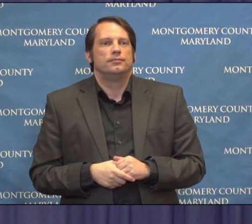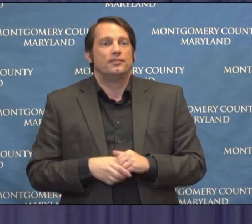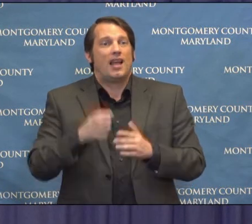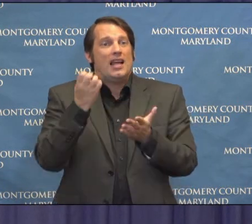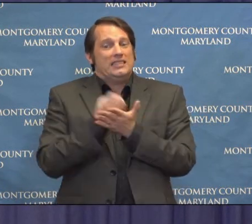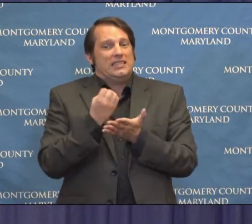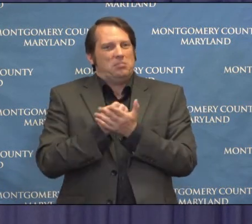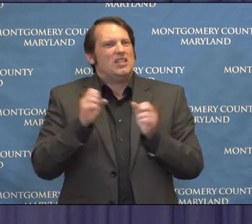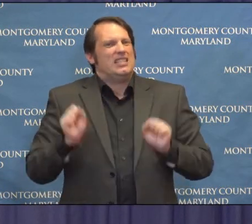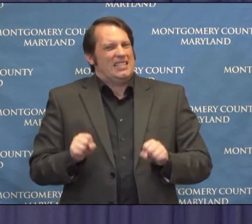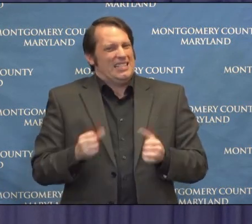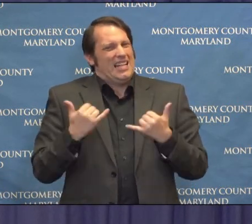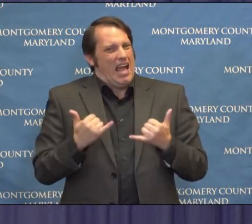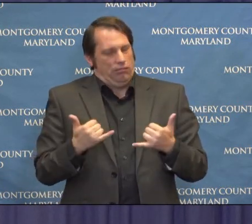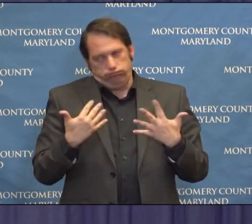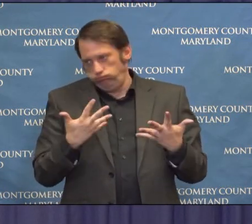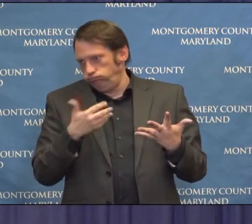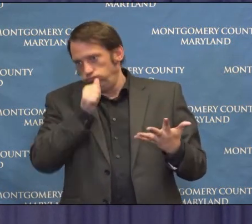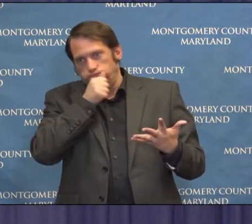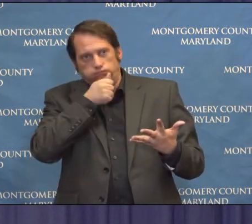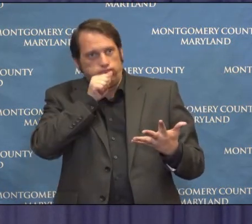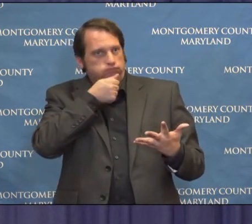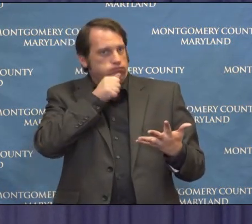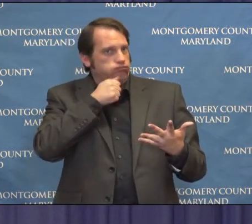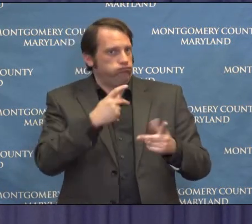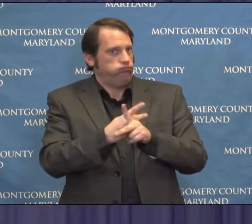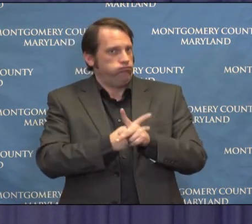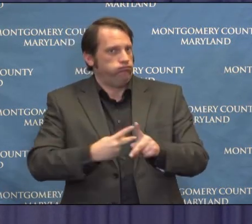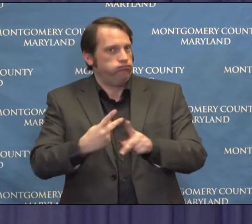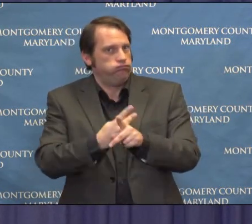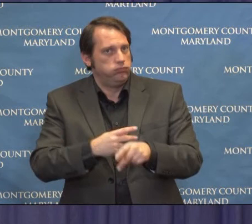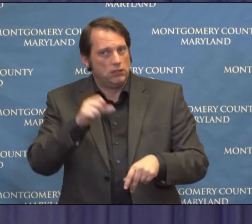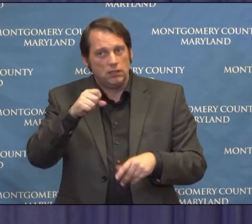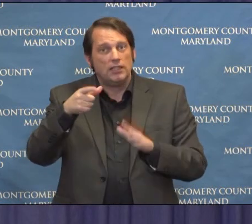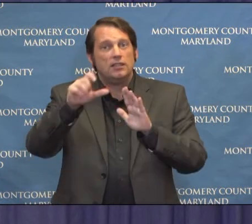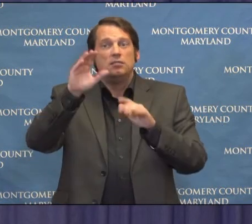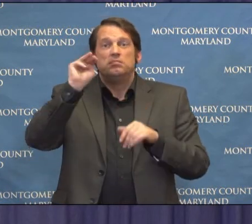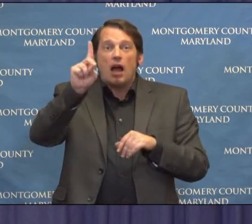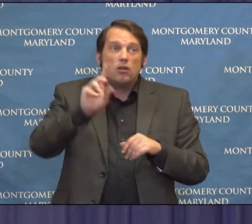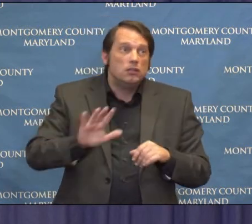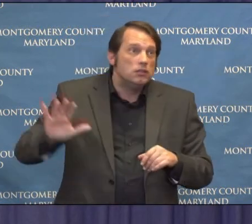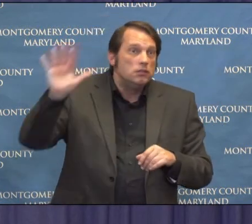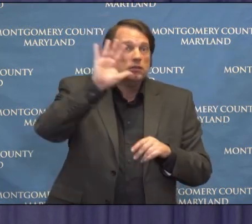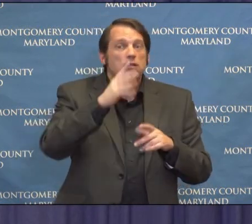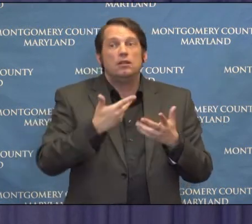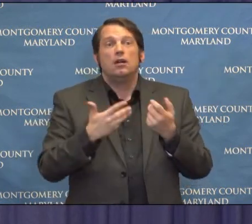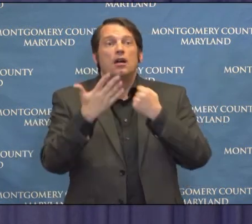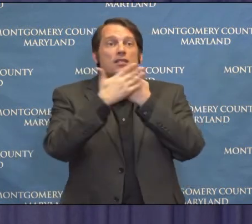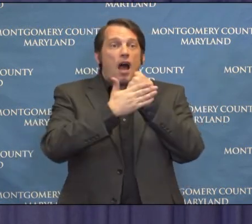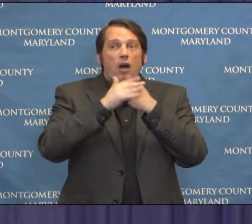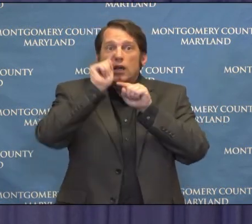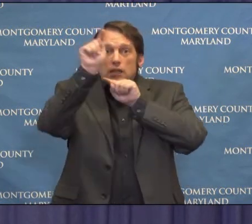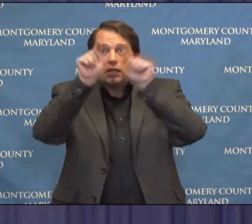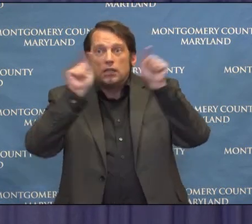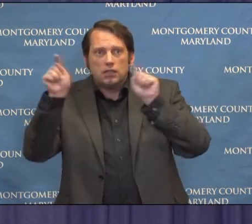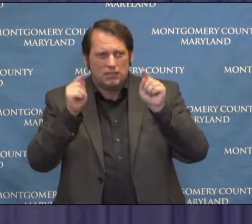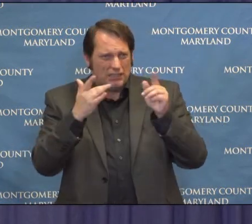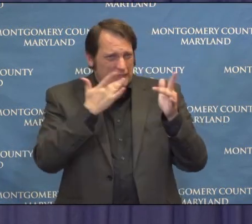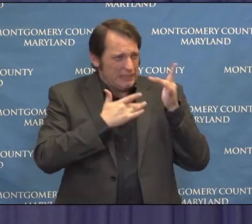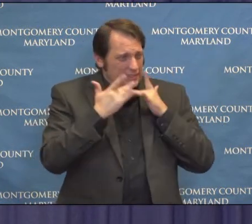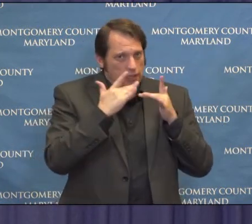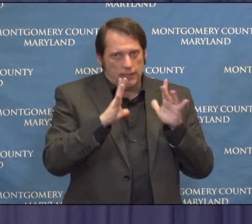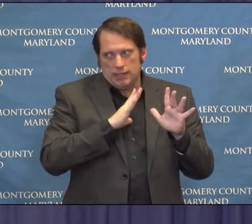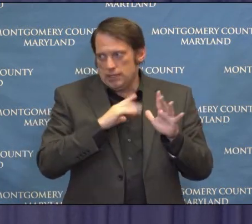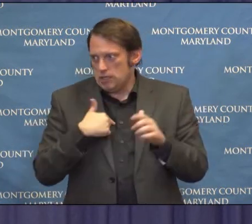And states and counties are in a limited position to provide support to people. I noticed,